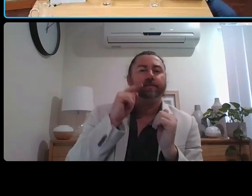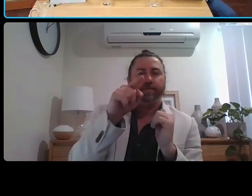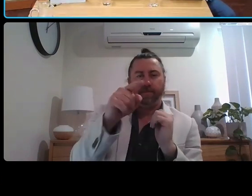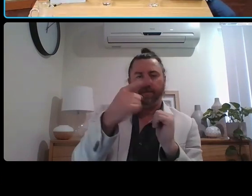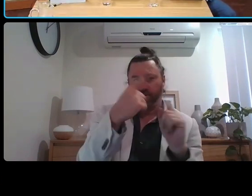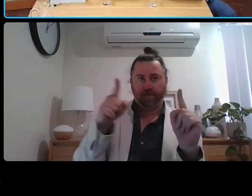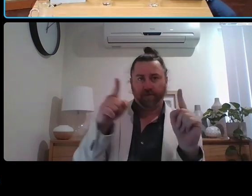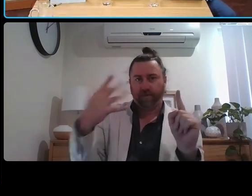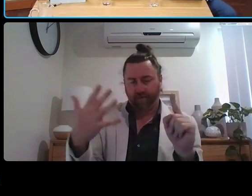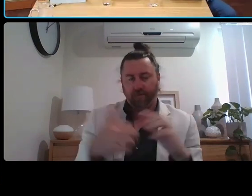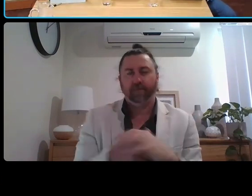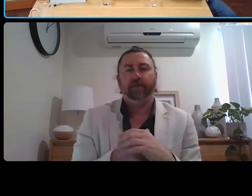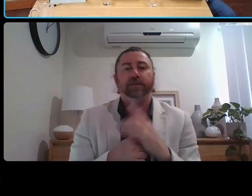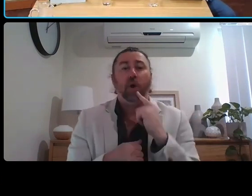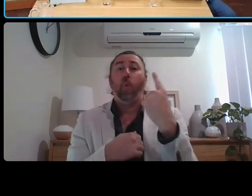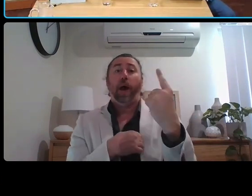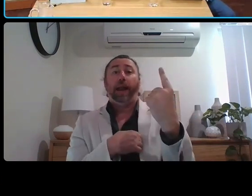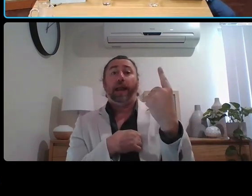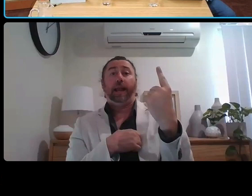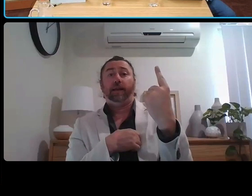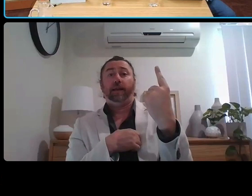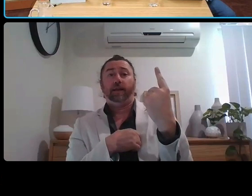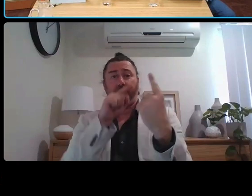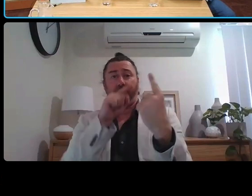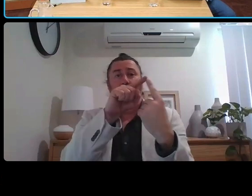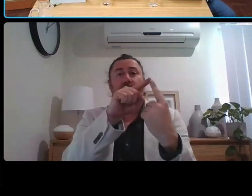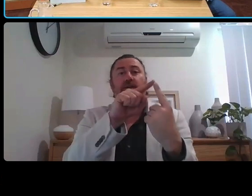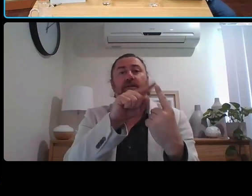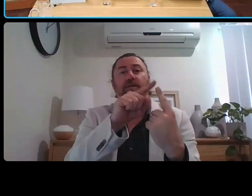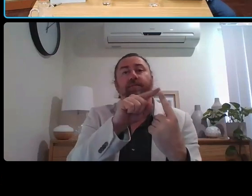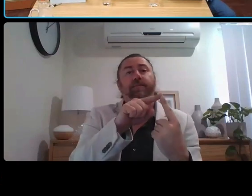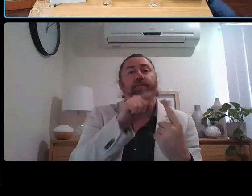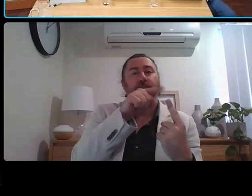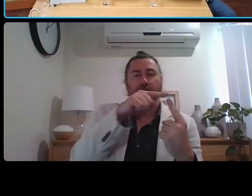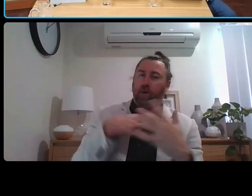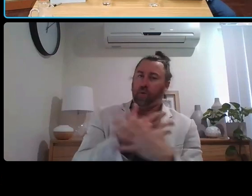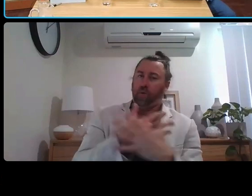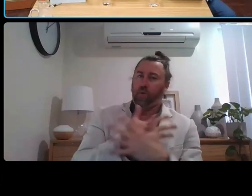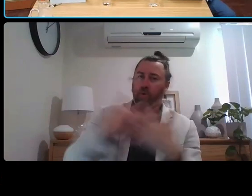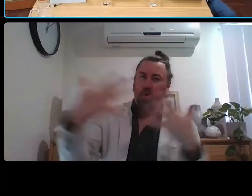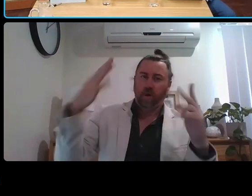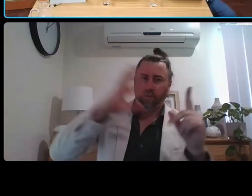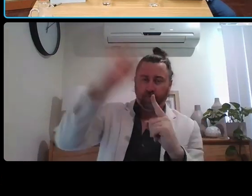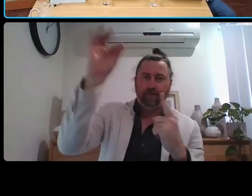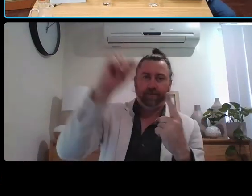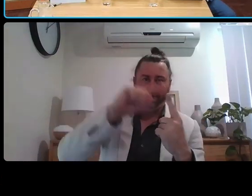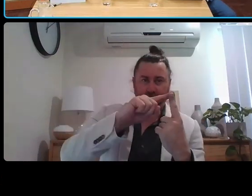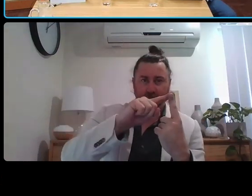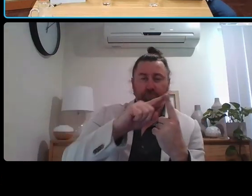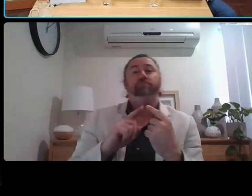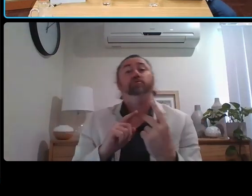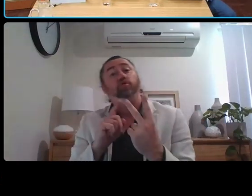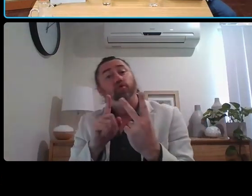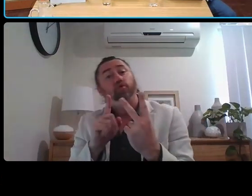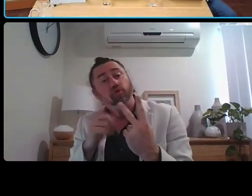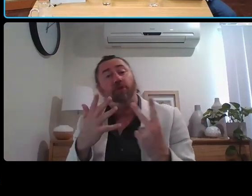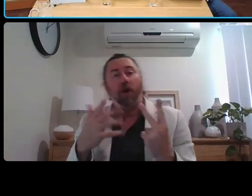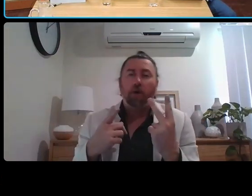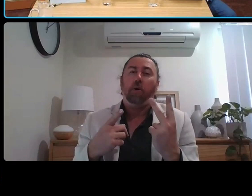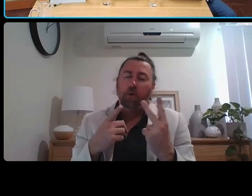representing a 1 star at significant improvement needed, a 2 star indicating improvement is